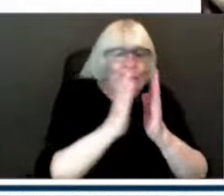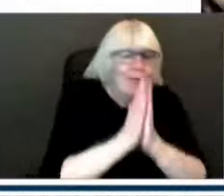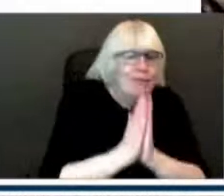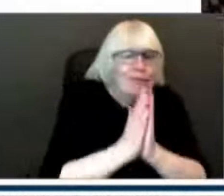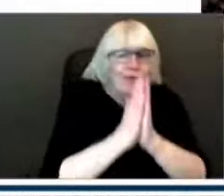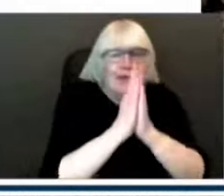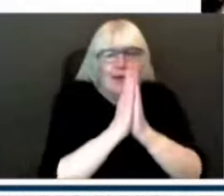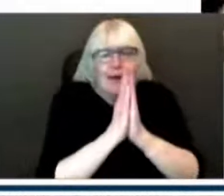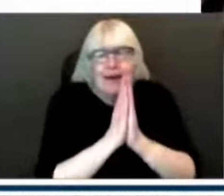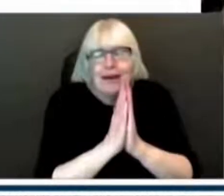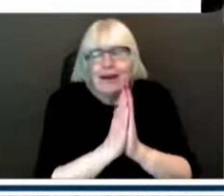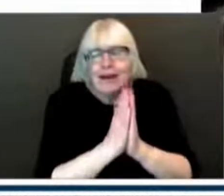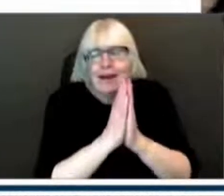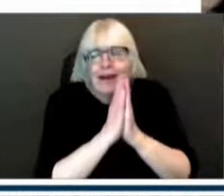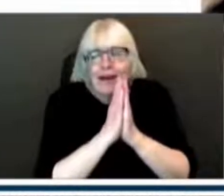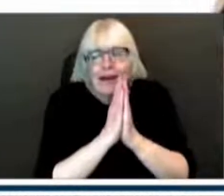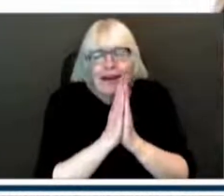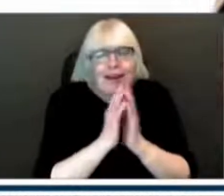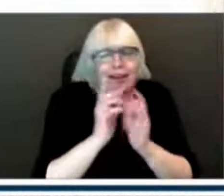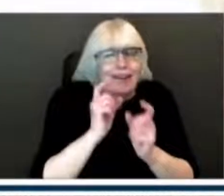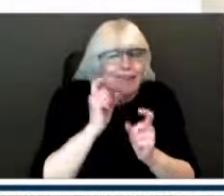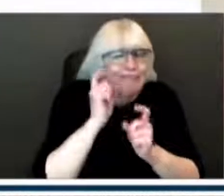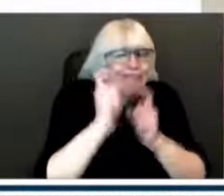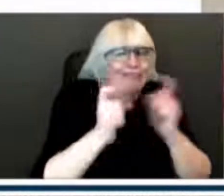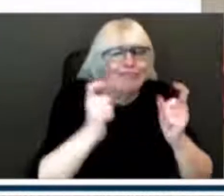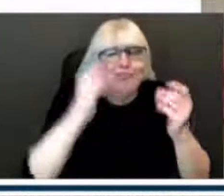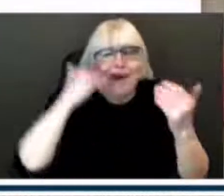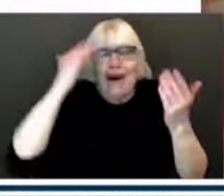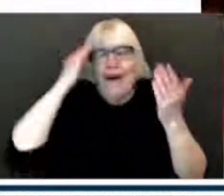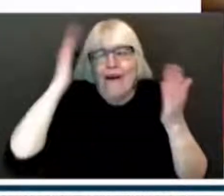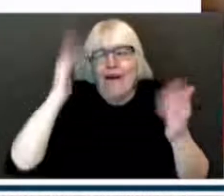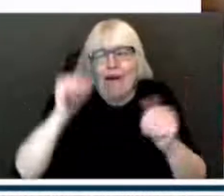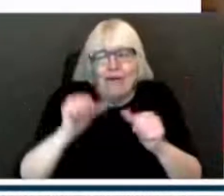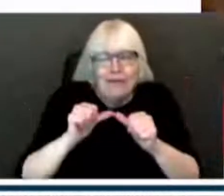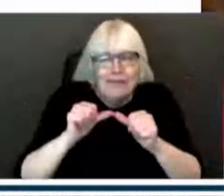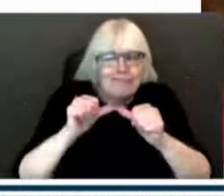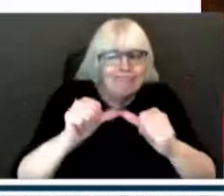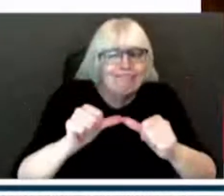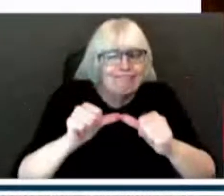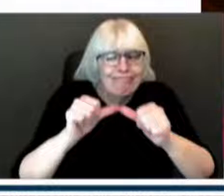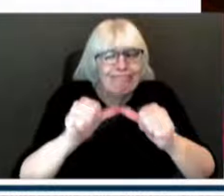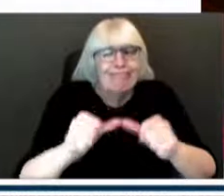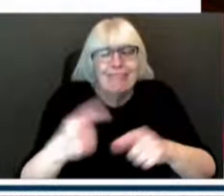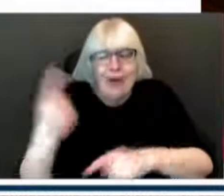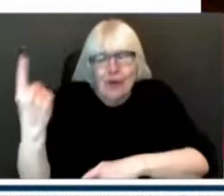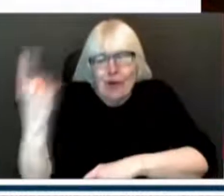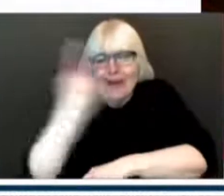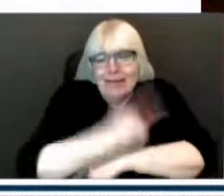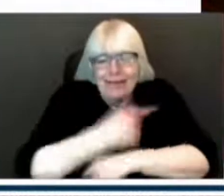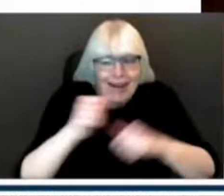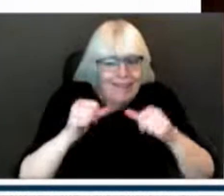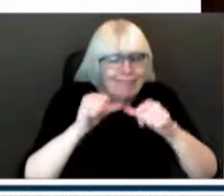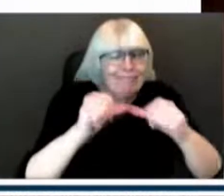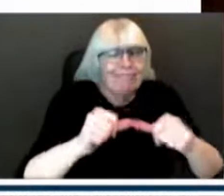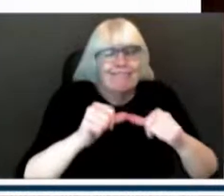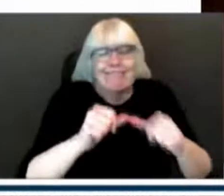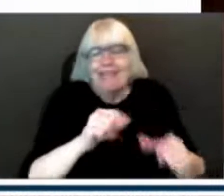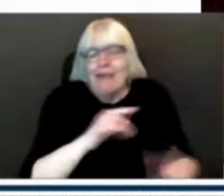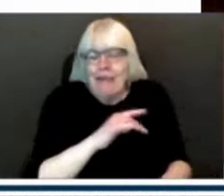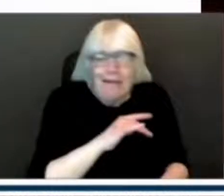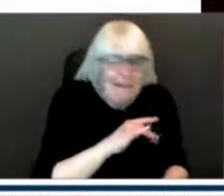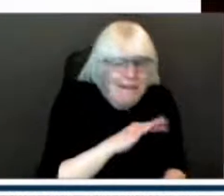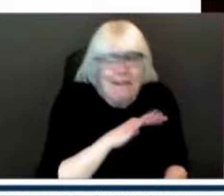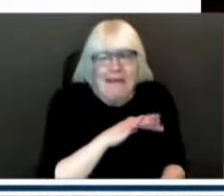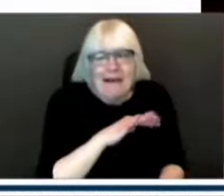hope for one more day. What makes a hero in a fight for